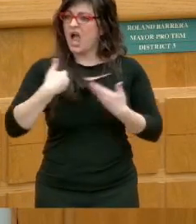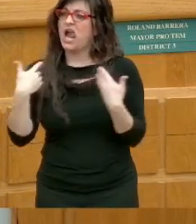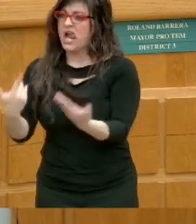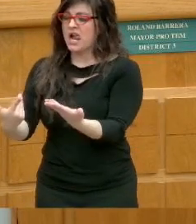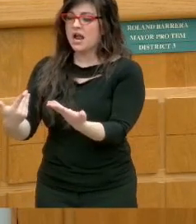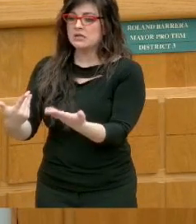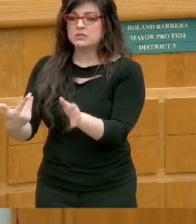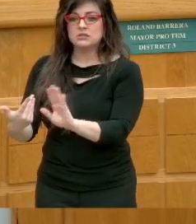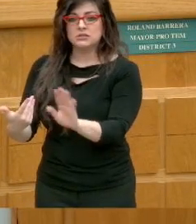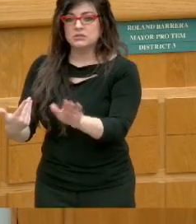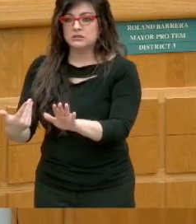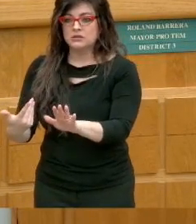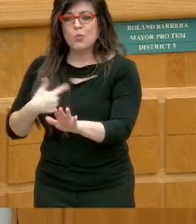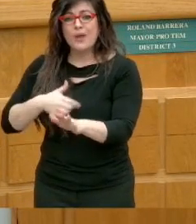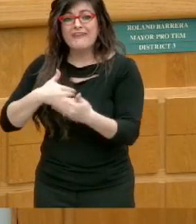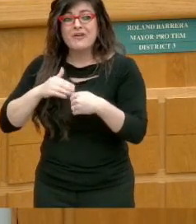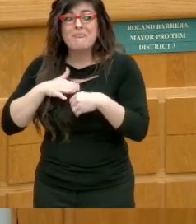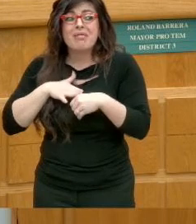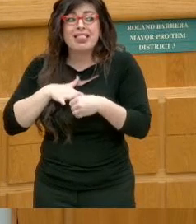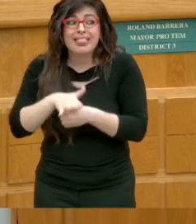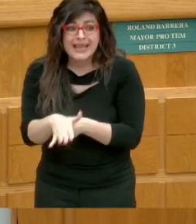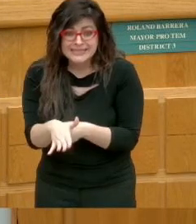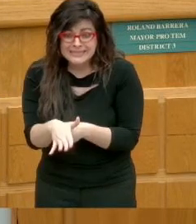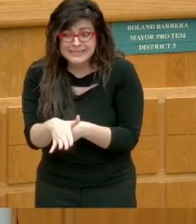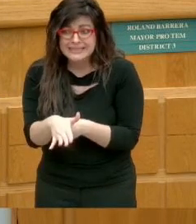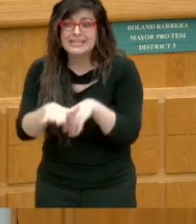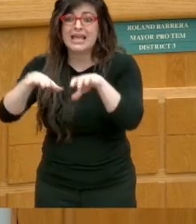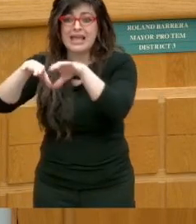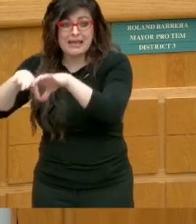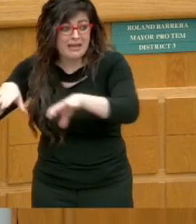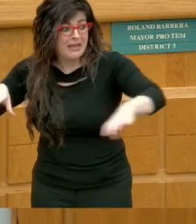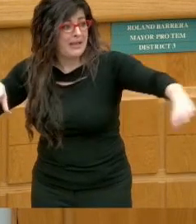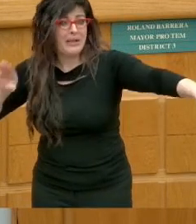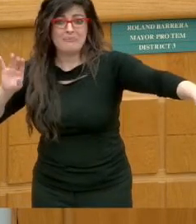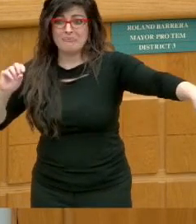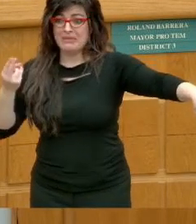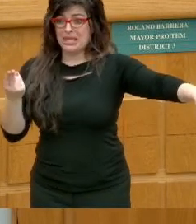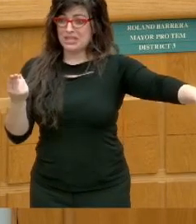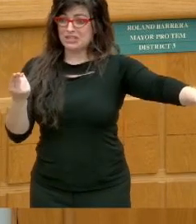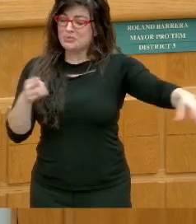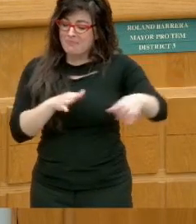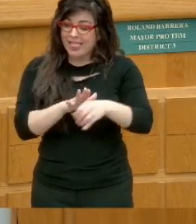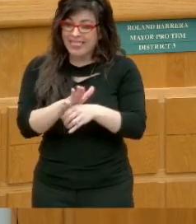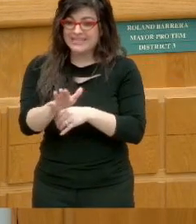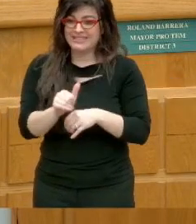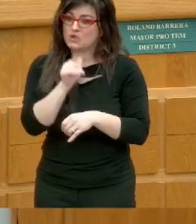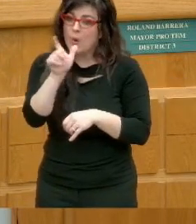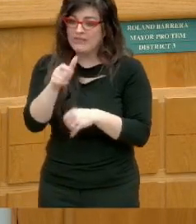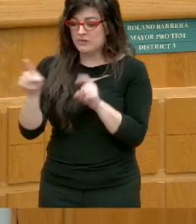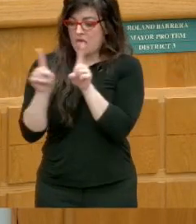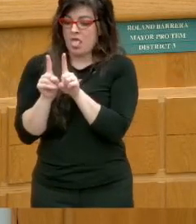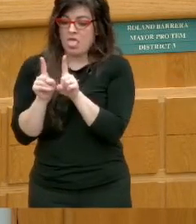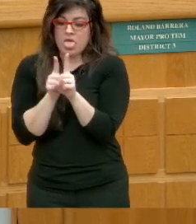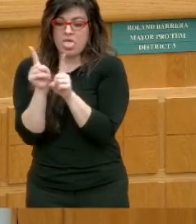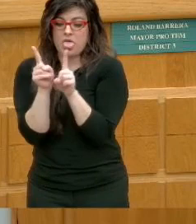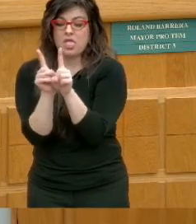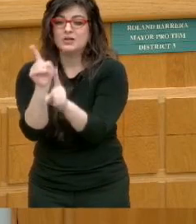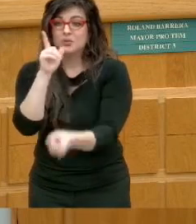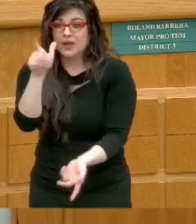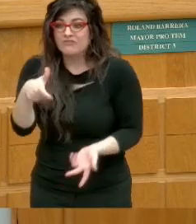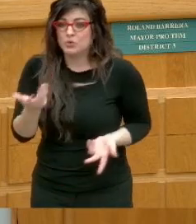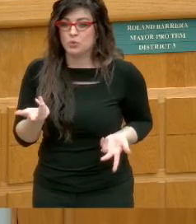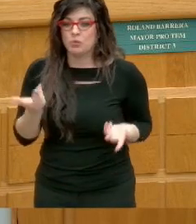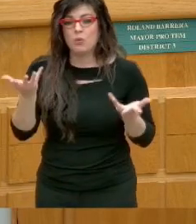too much space. So you should enjoy it. I know I do, but I spread out, and I want you guys to spread out on that beach as well.